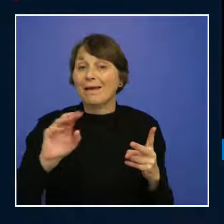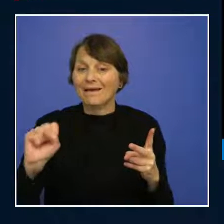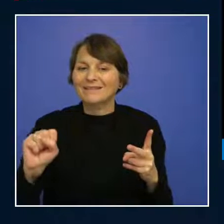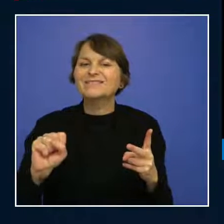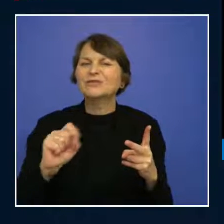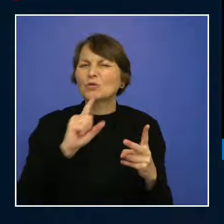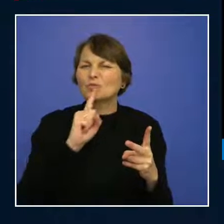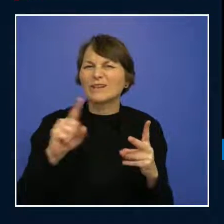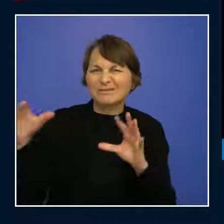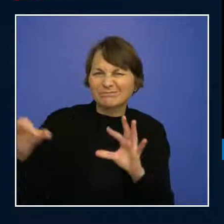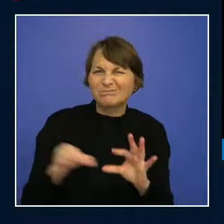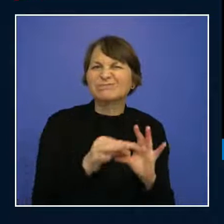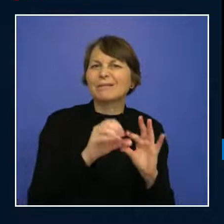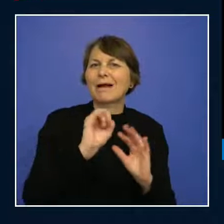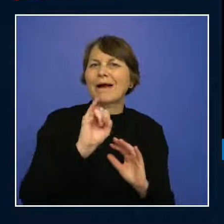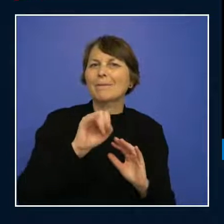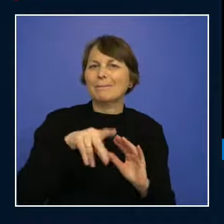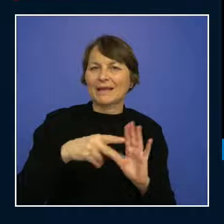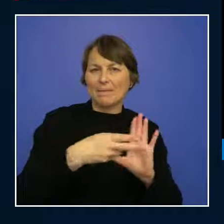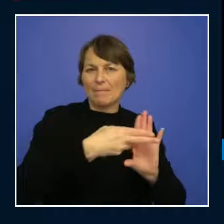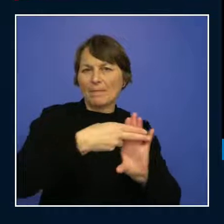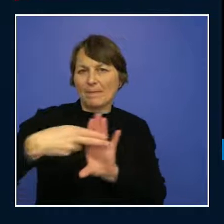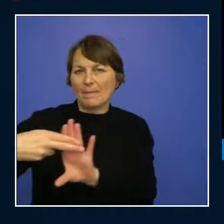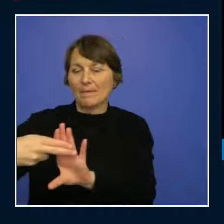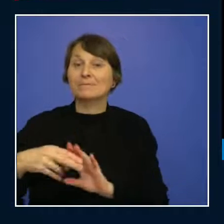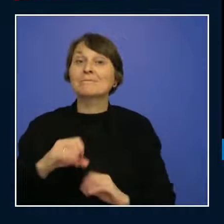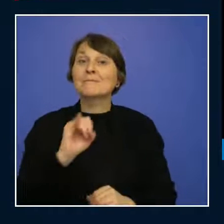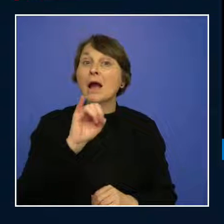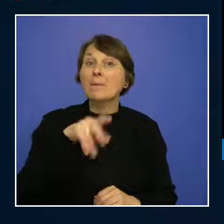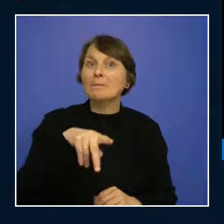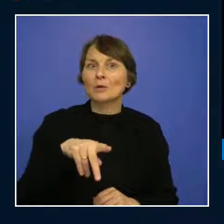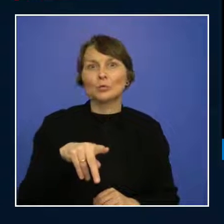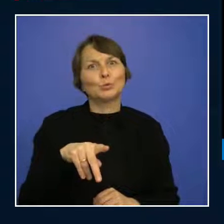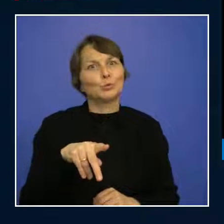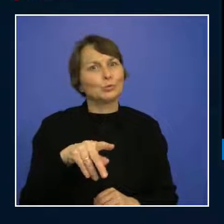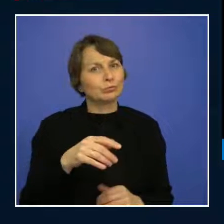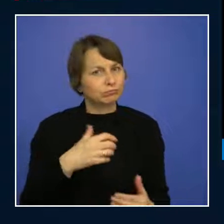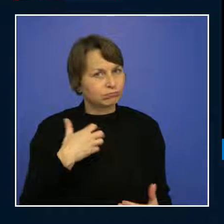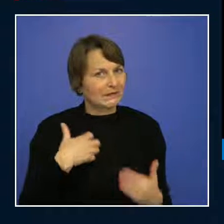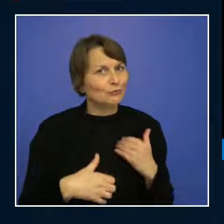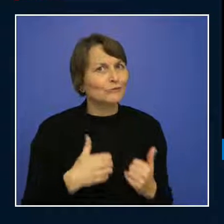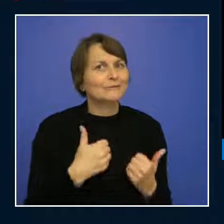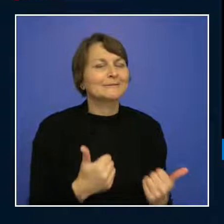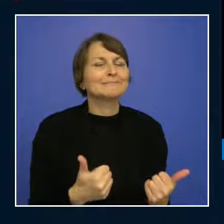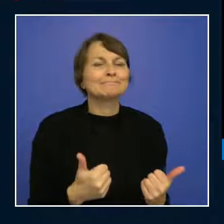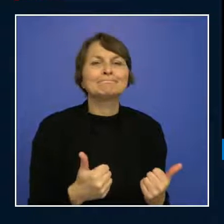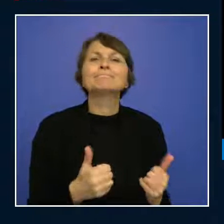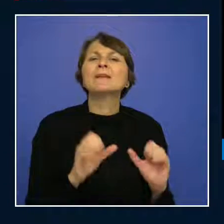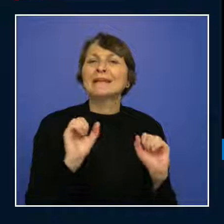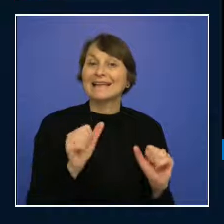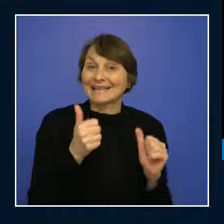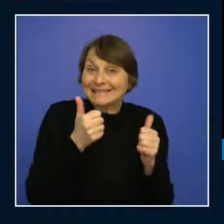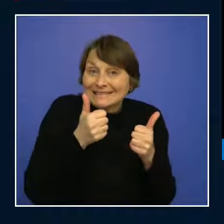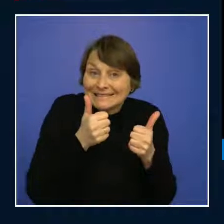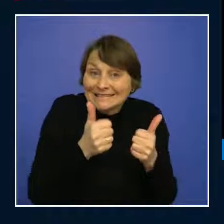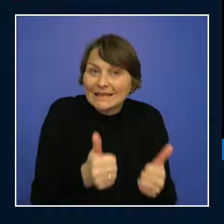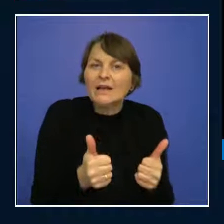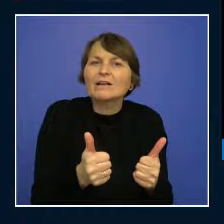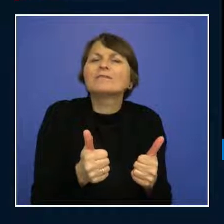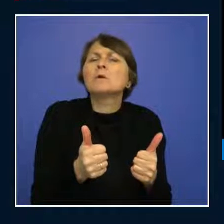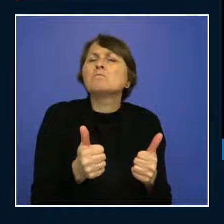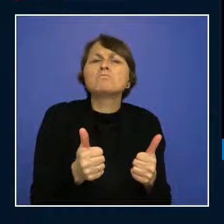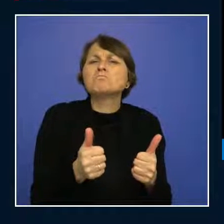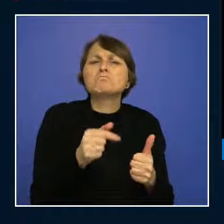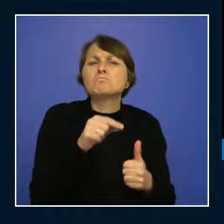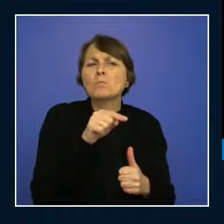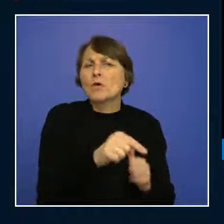end. Now, the IP addresses is an interesting one because it allows you to separate the need for associating, say, a